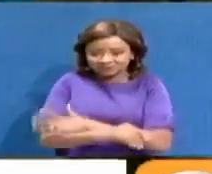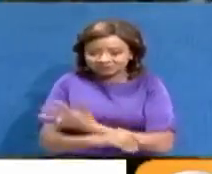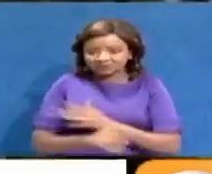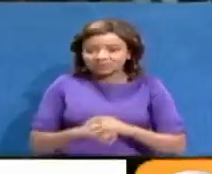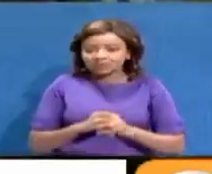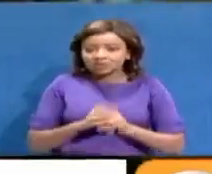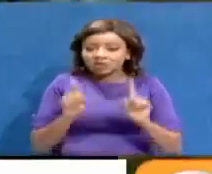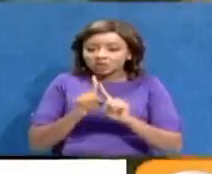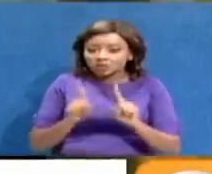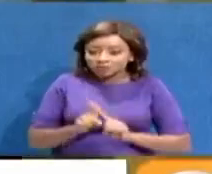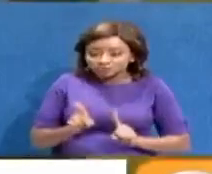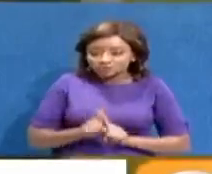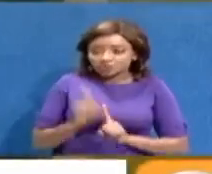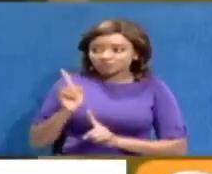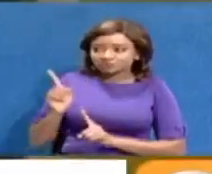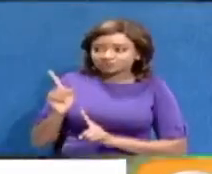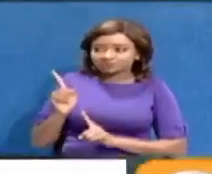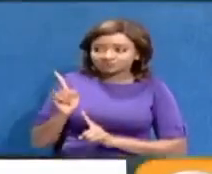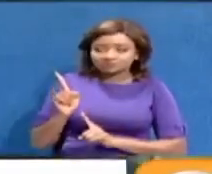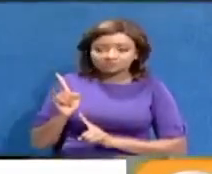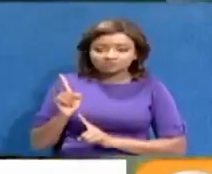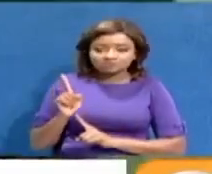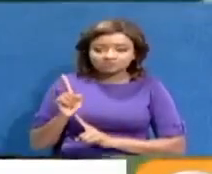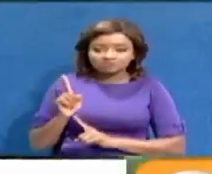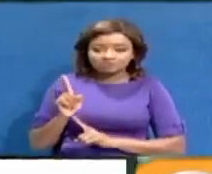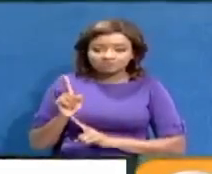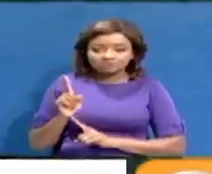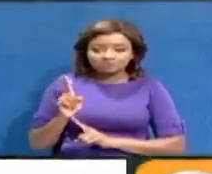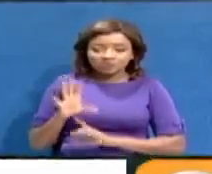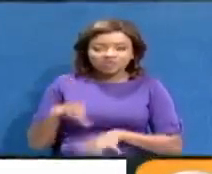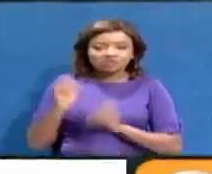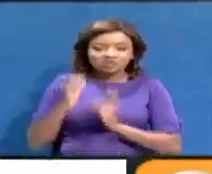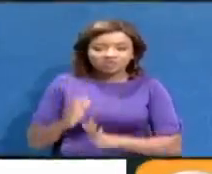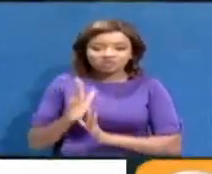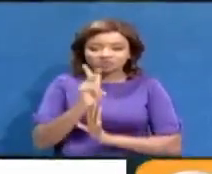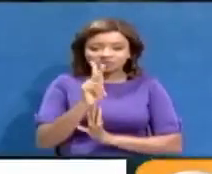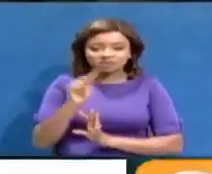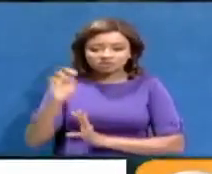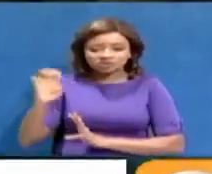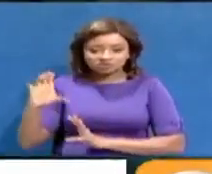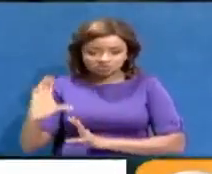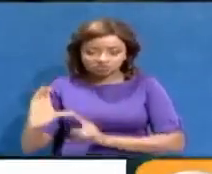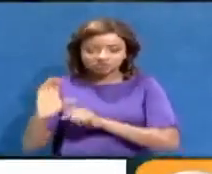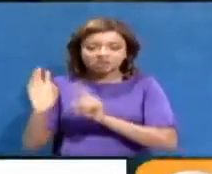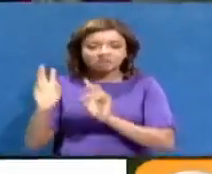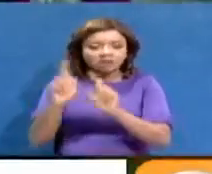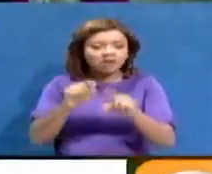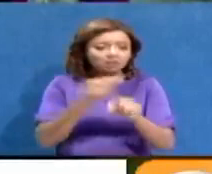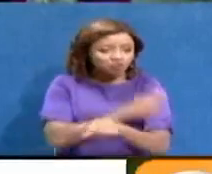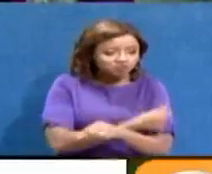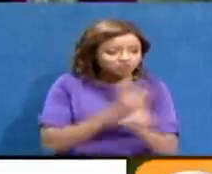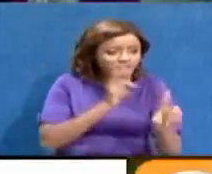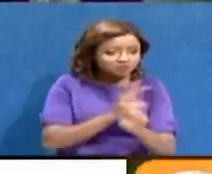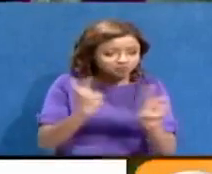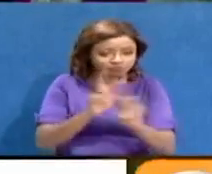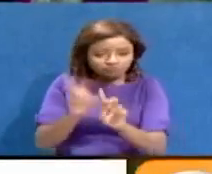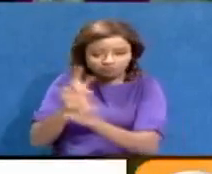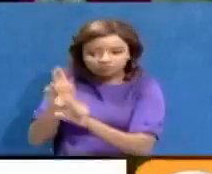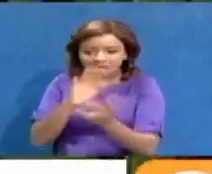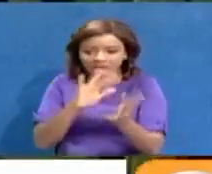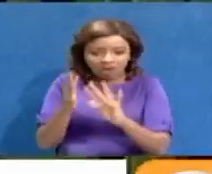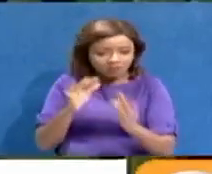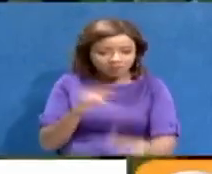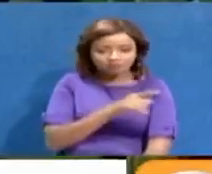Acting head of the Kenya National Examination Council visited the candidates and inspected the environment in which they are sitting their